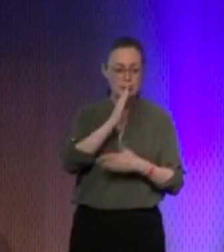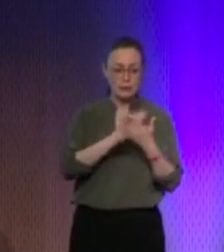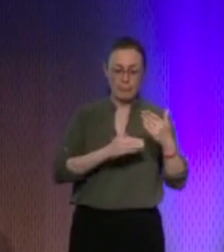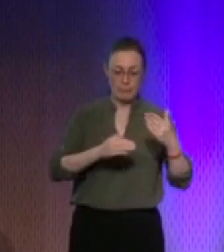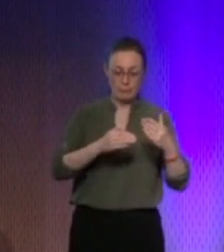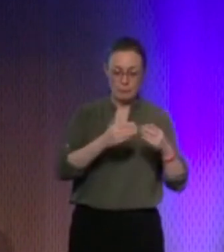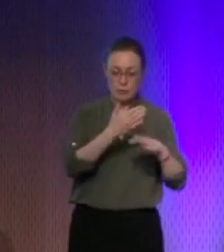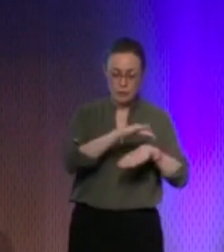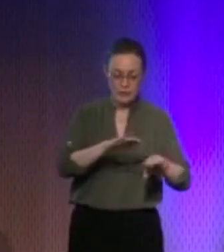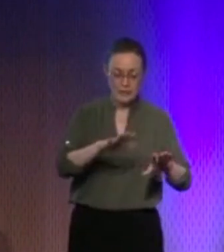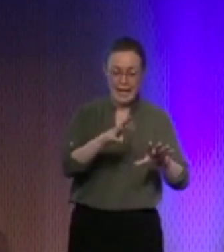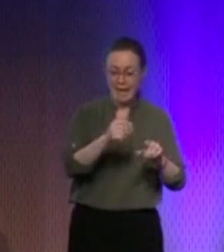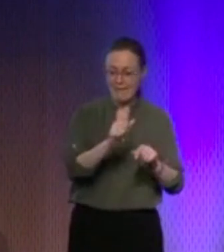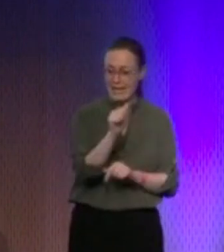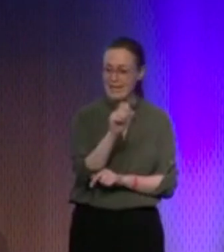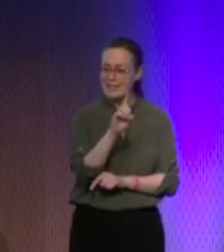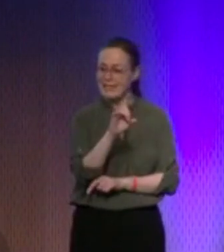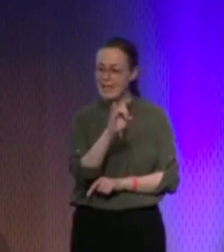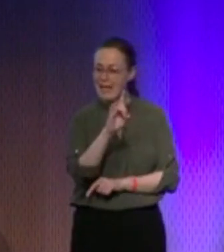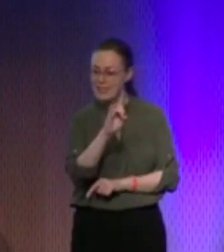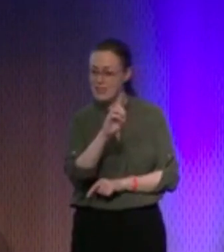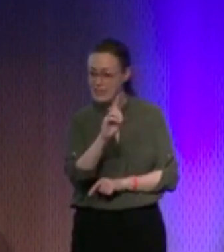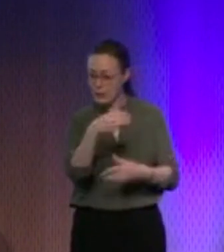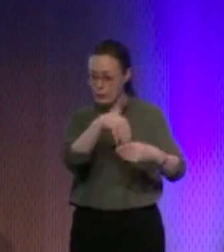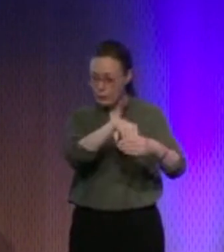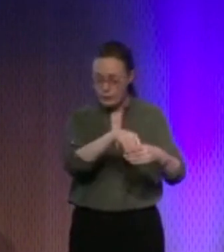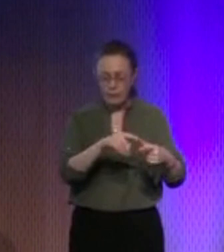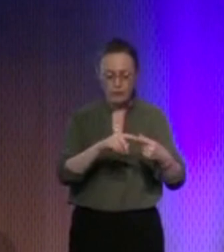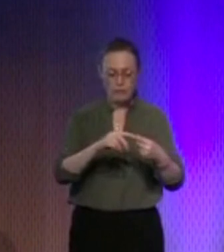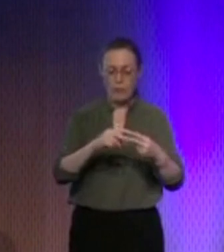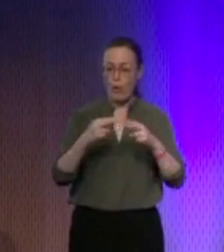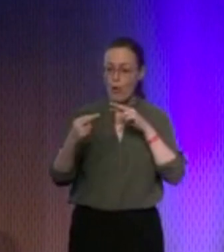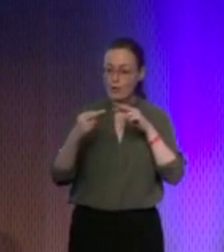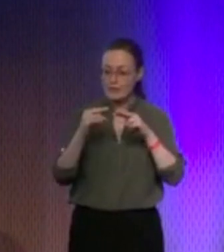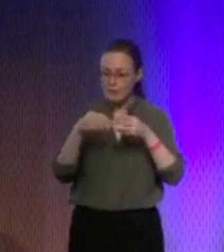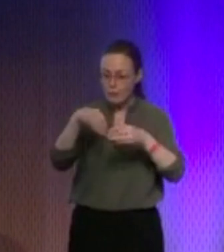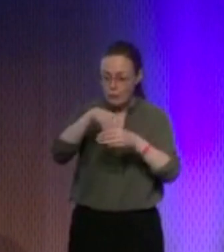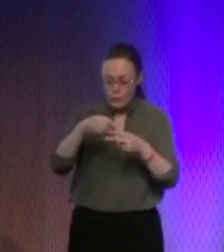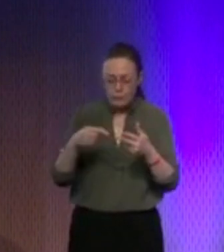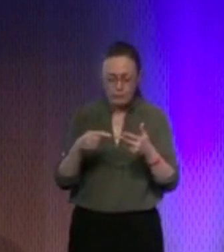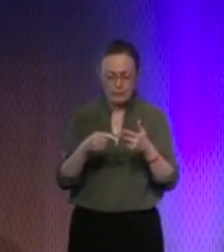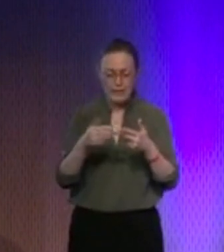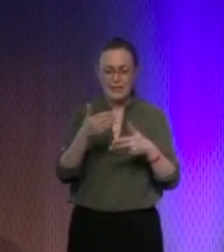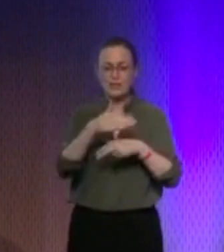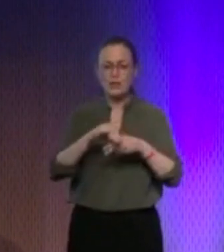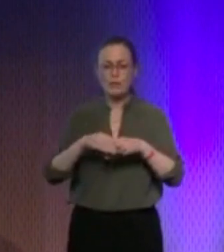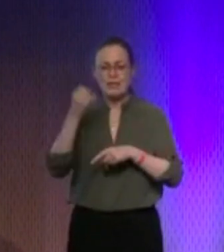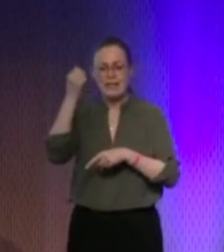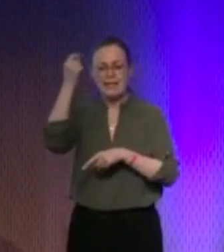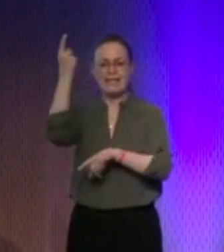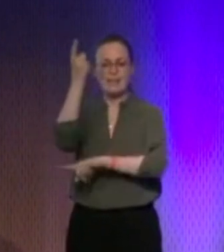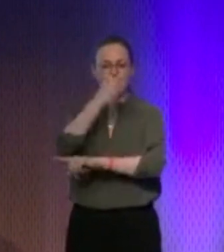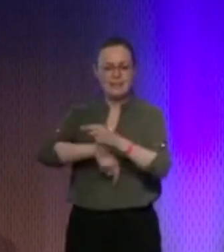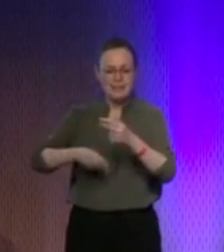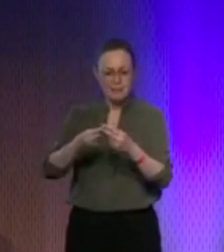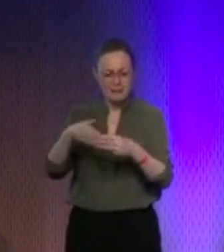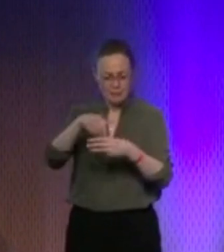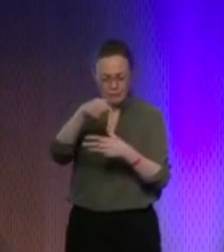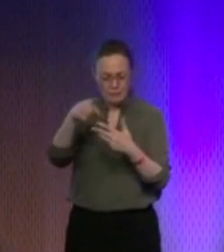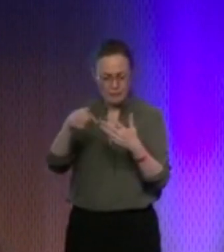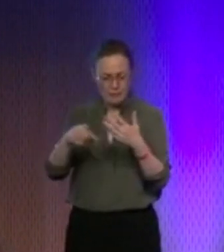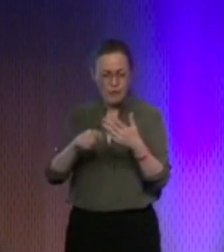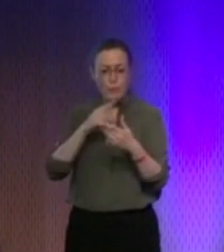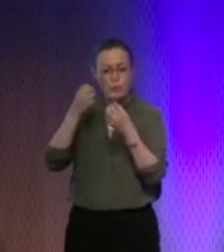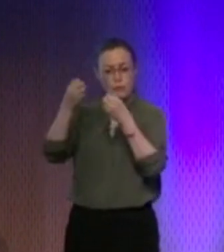had diagnoses of ADHD, autism, and children who had intellectual disability. And the